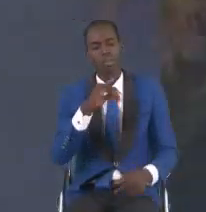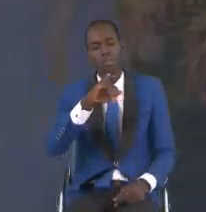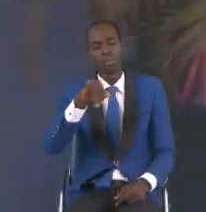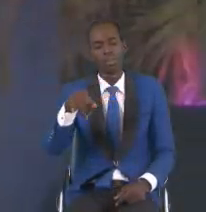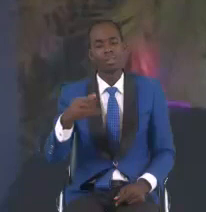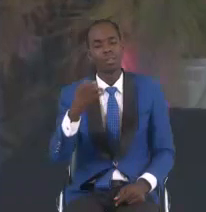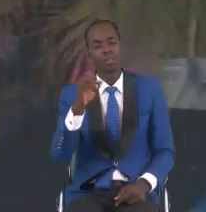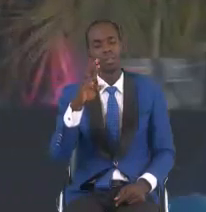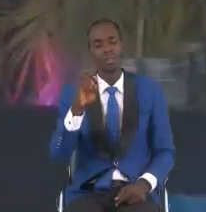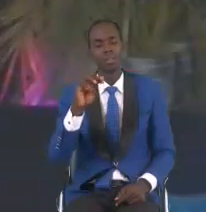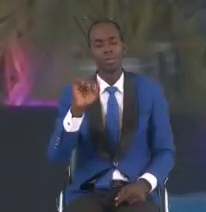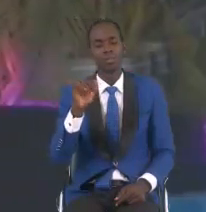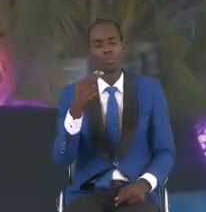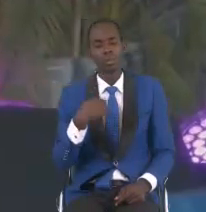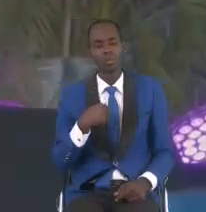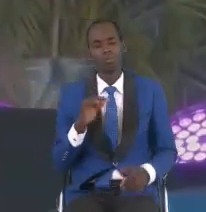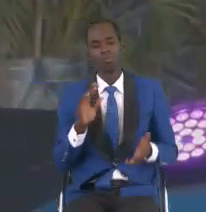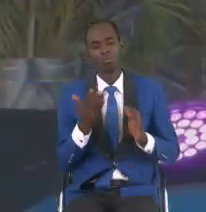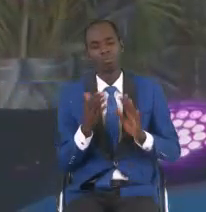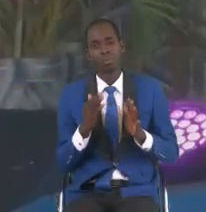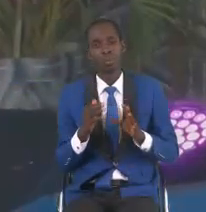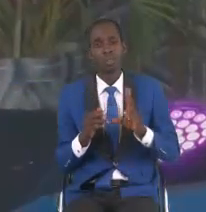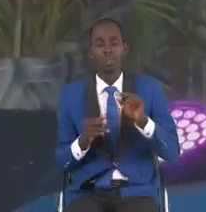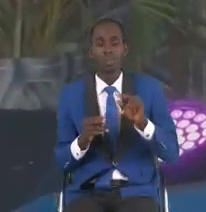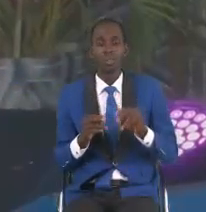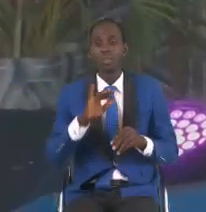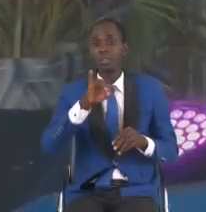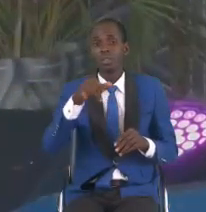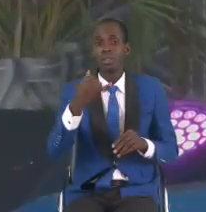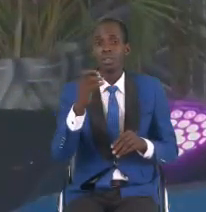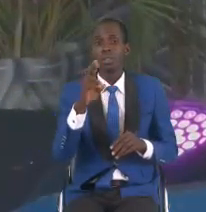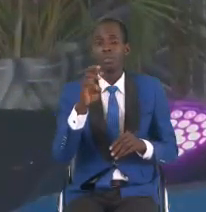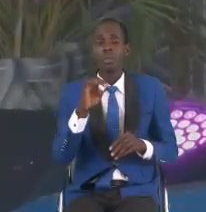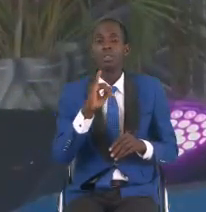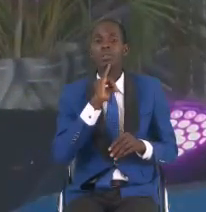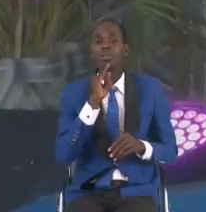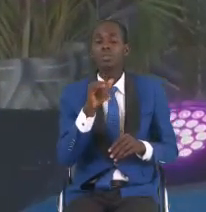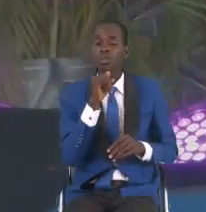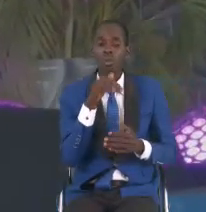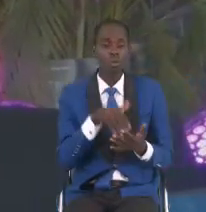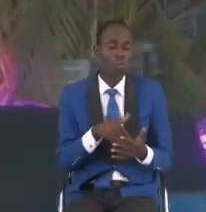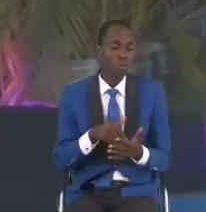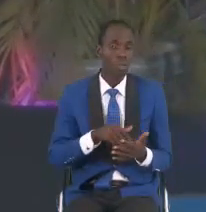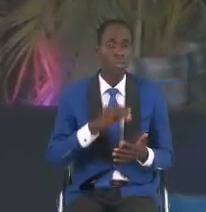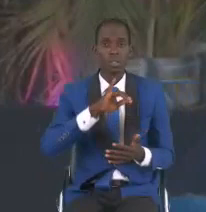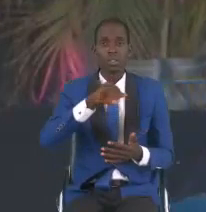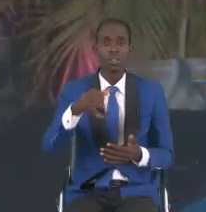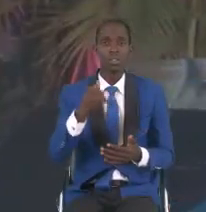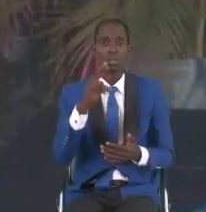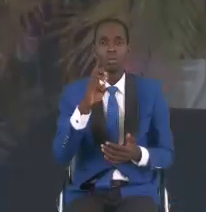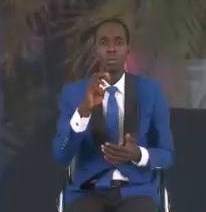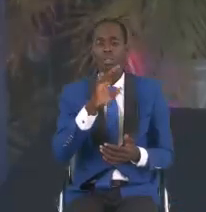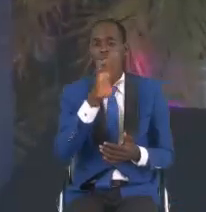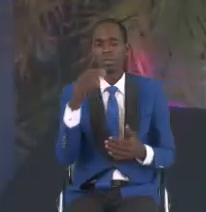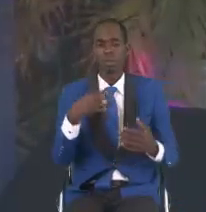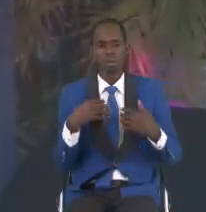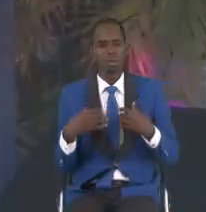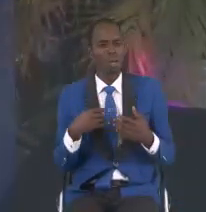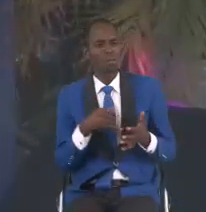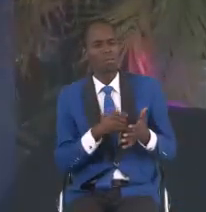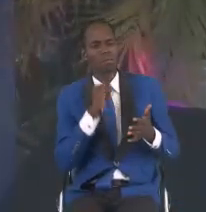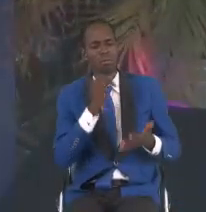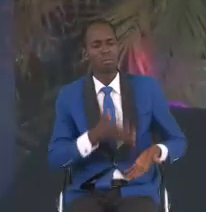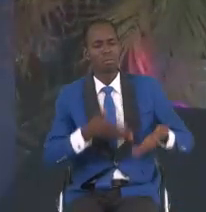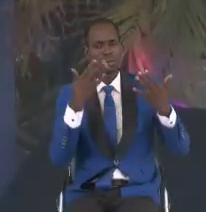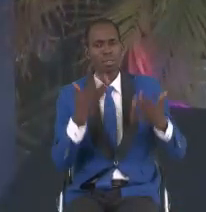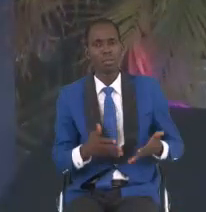weeping Jeremiah. Jeremiah did not give up. Jeremiah did not say, this is too much. Weeping Jeremiah. He wasn't weeping for